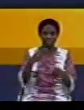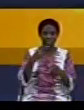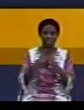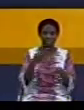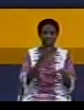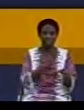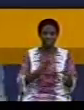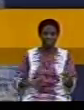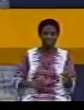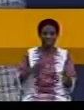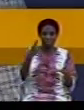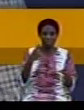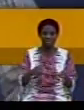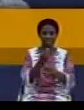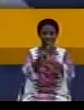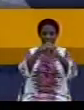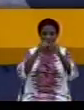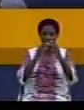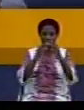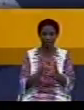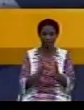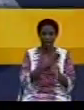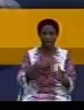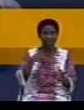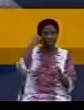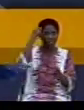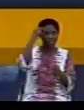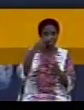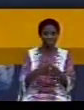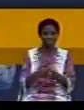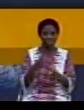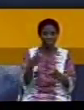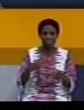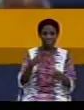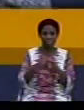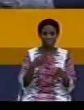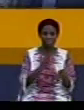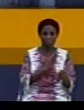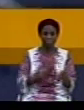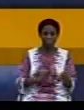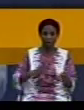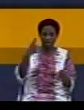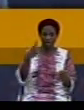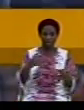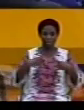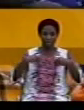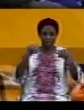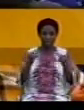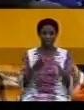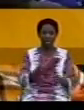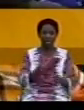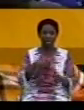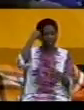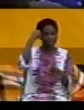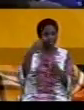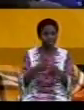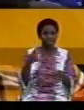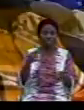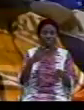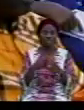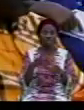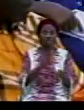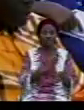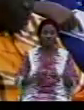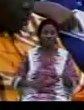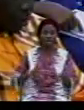Savior, and his name, the name of Christ the Healer, and his name, the name of Christ